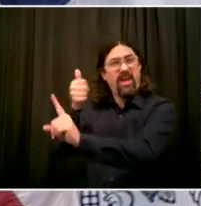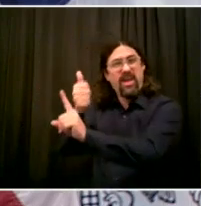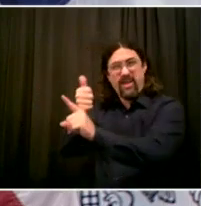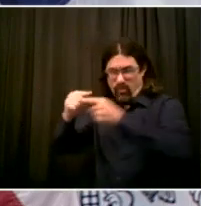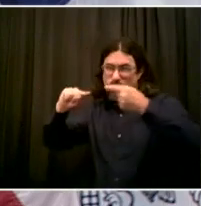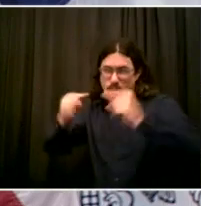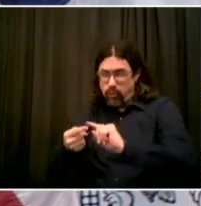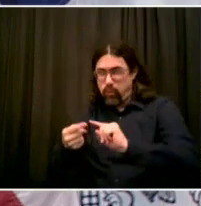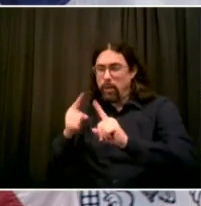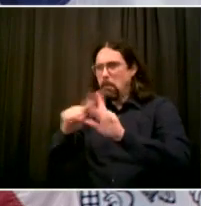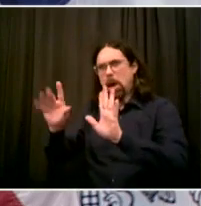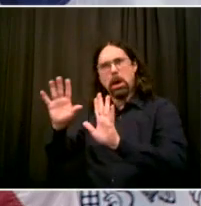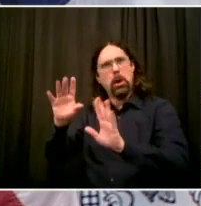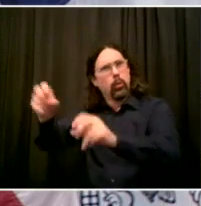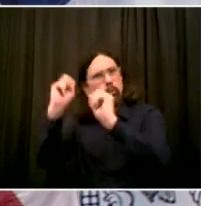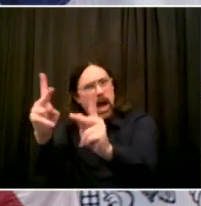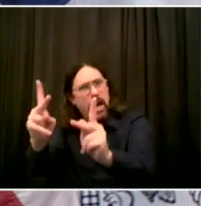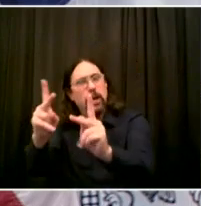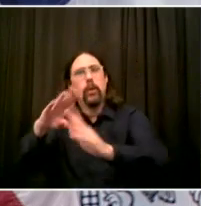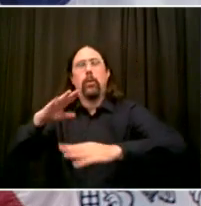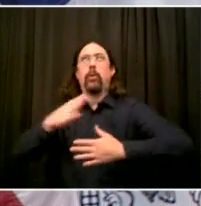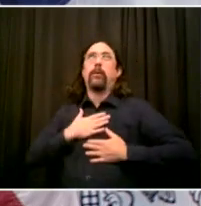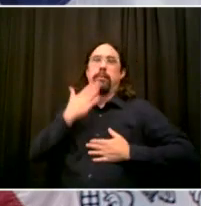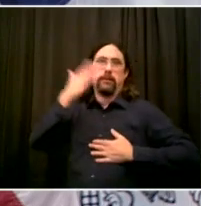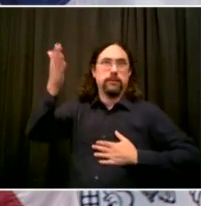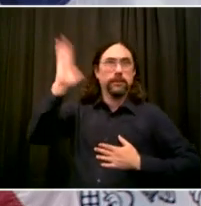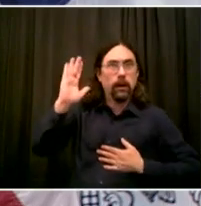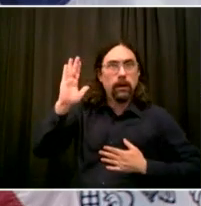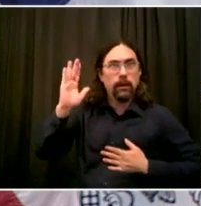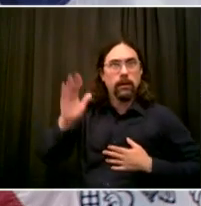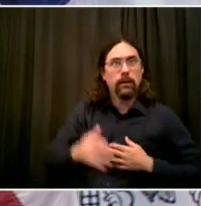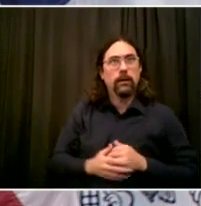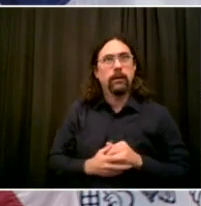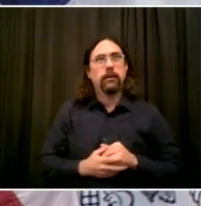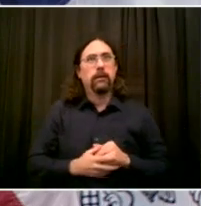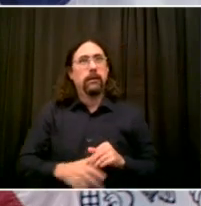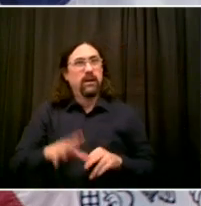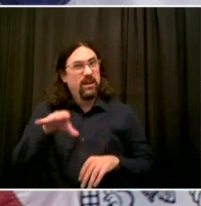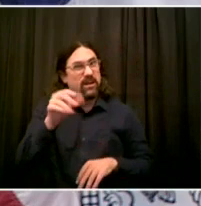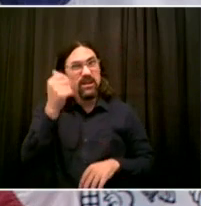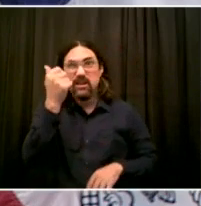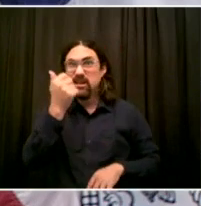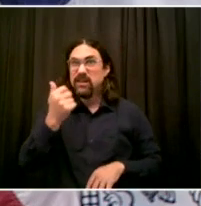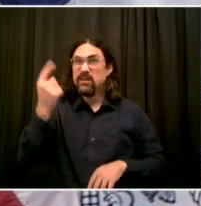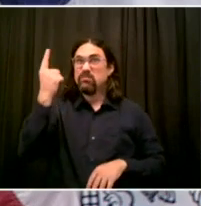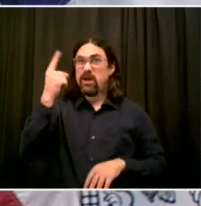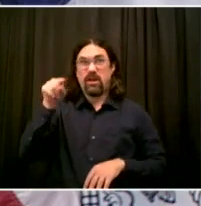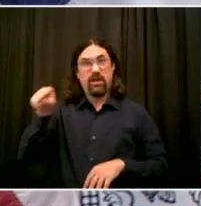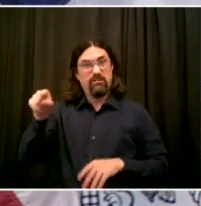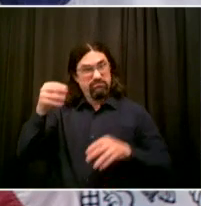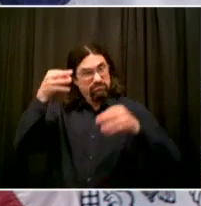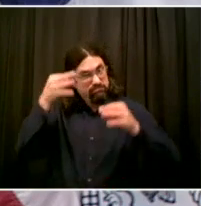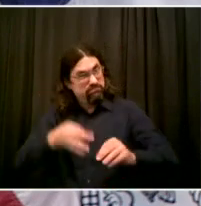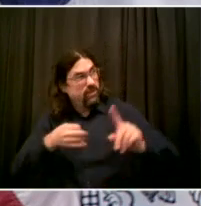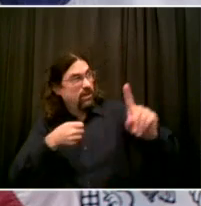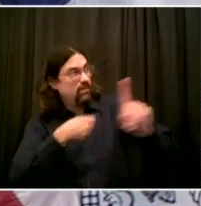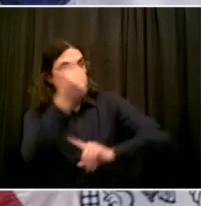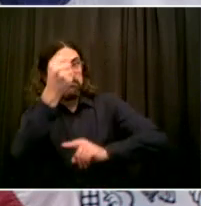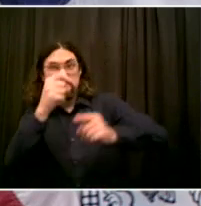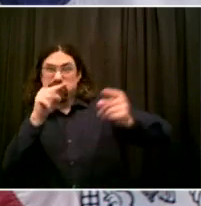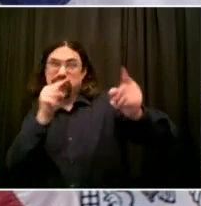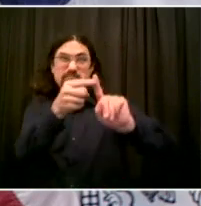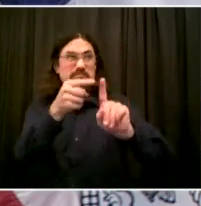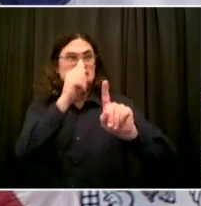said this now for months. I've said it very clearly. Peaceful protest is honored in New York City, always has been. There is